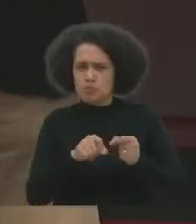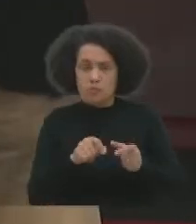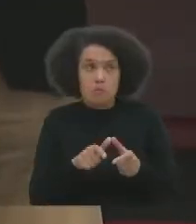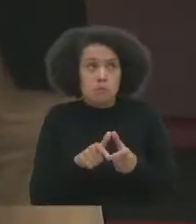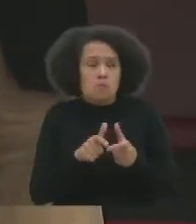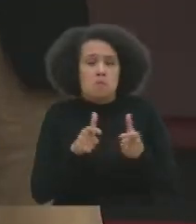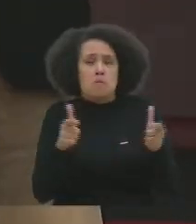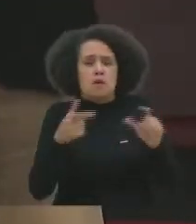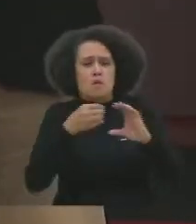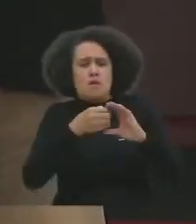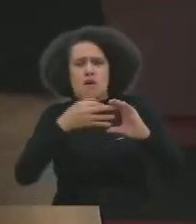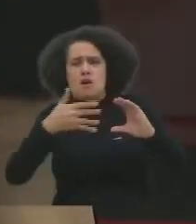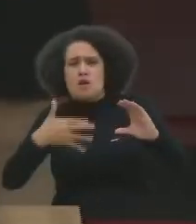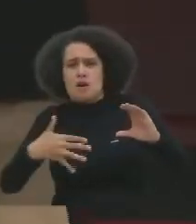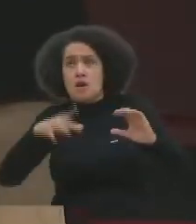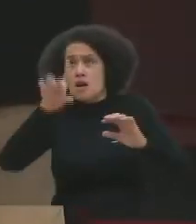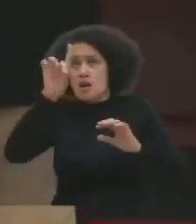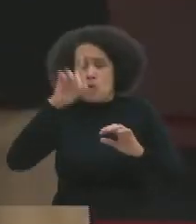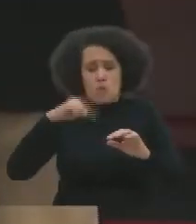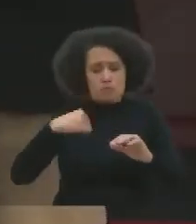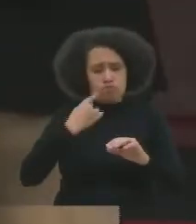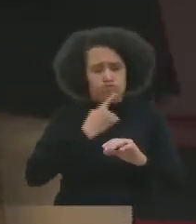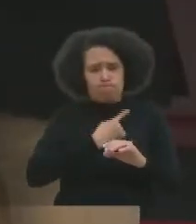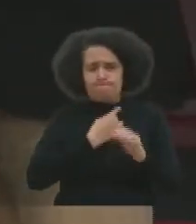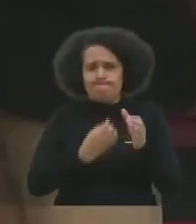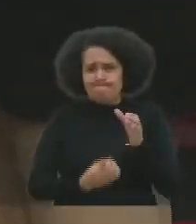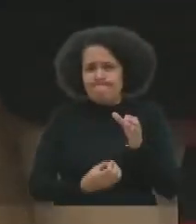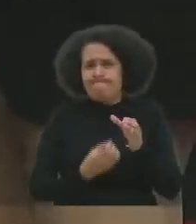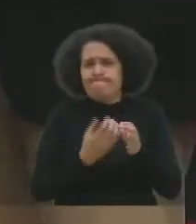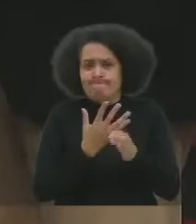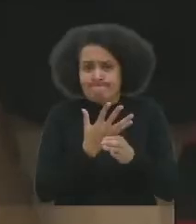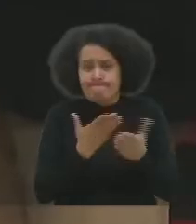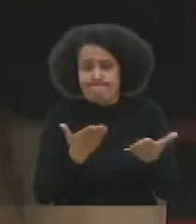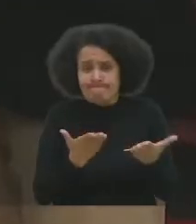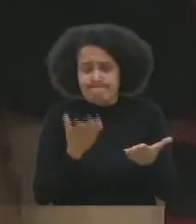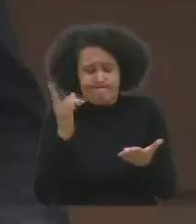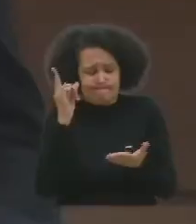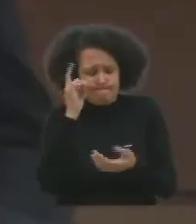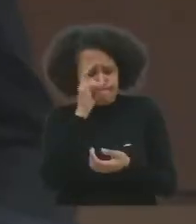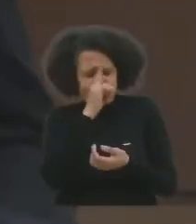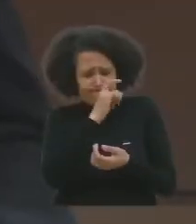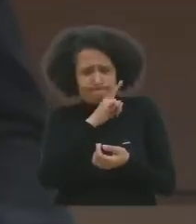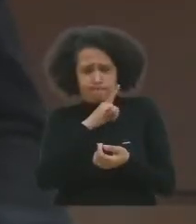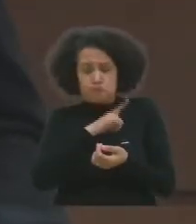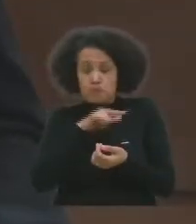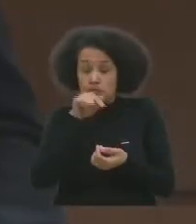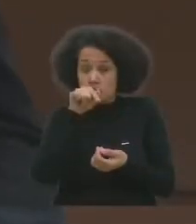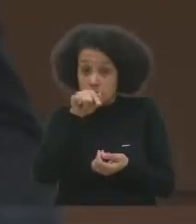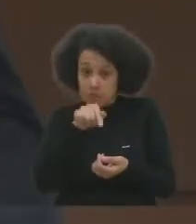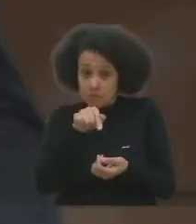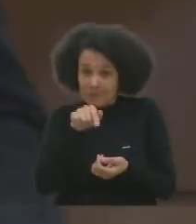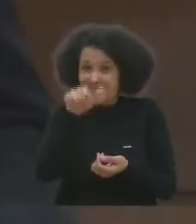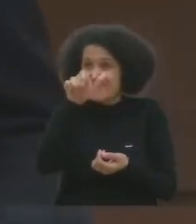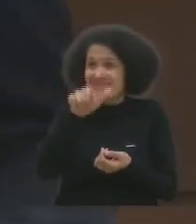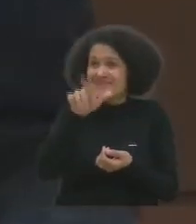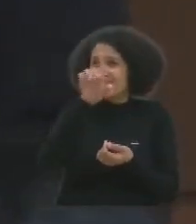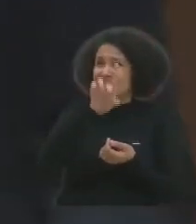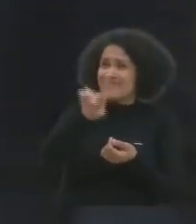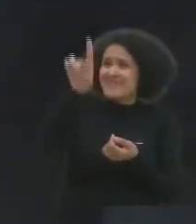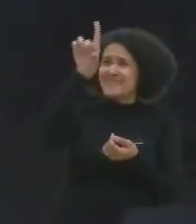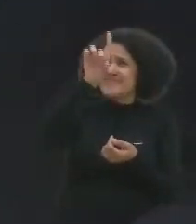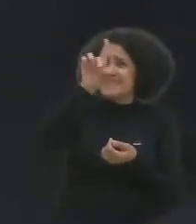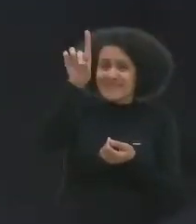característica de Deus, o nosso Criador. That being that God Himself is a warrior. Esse ser, esse nosso Deus, ele